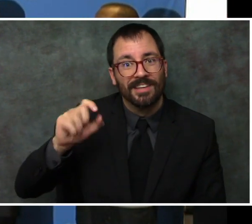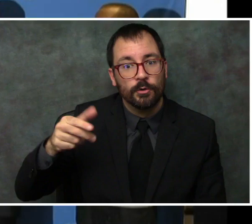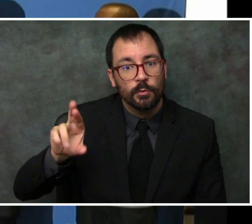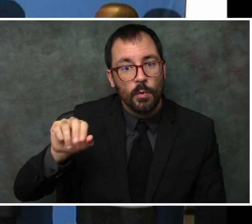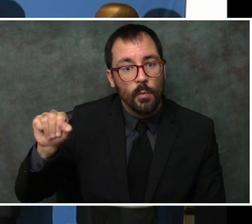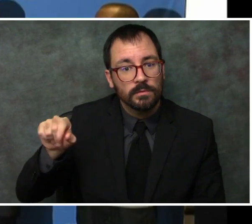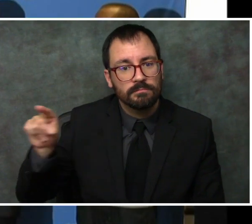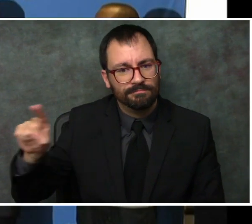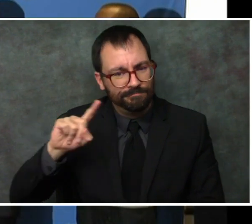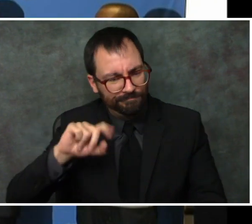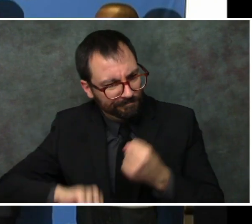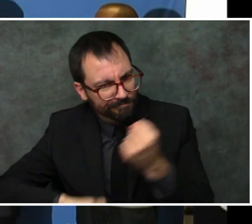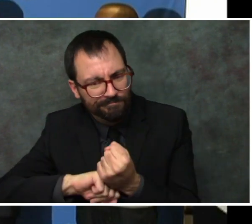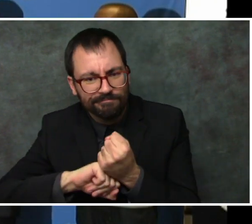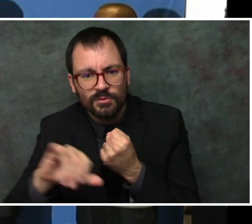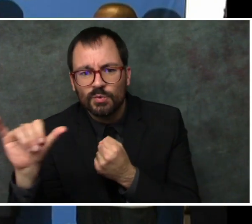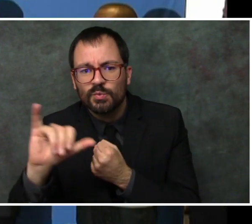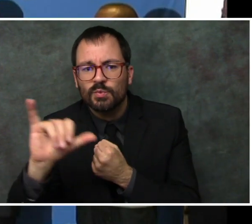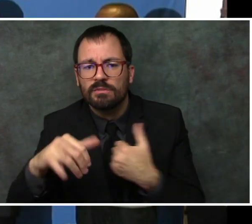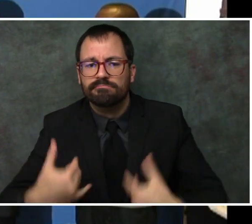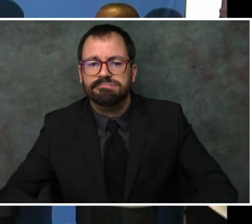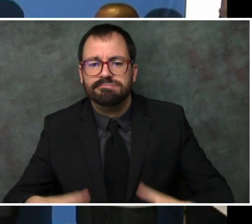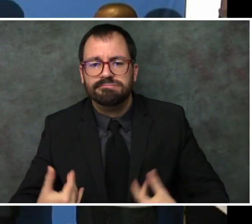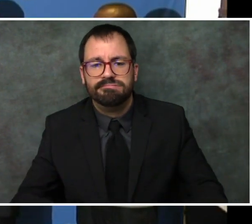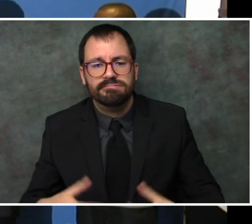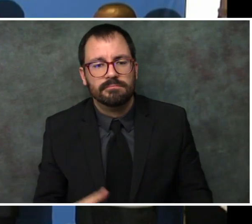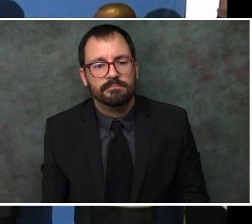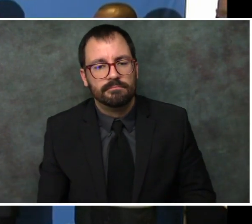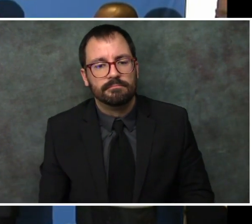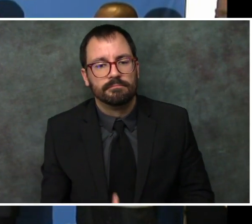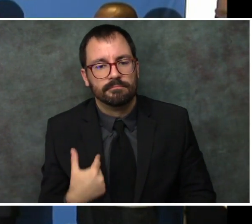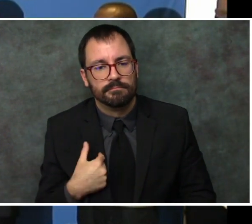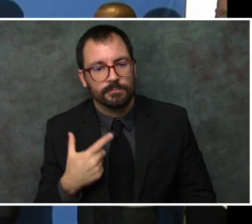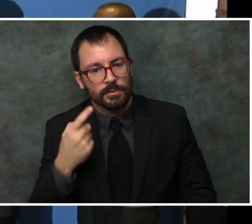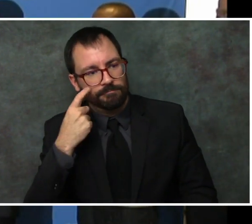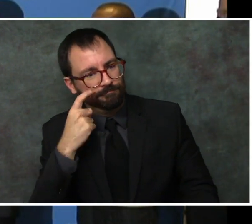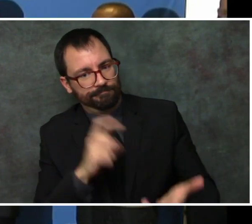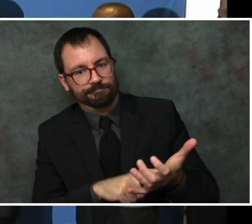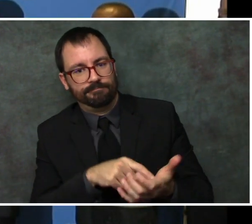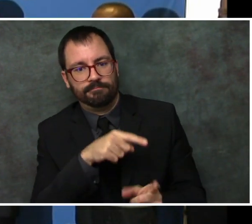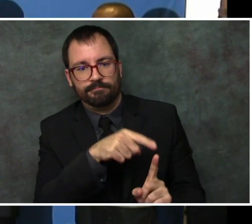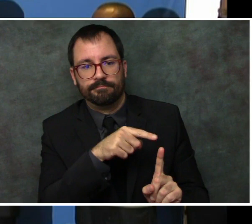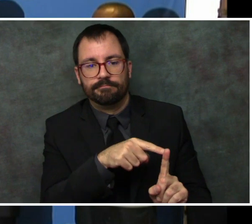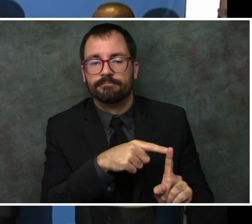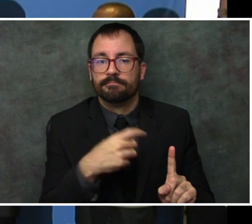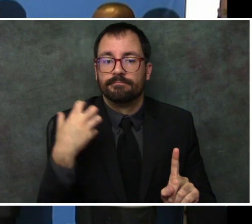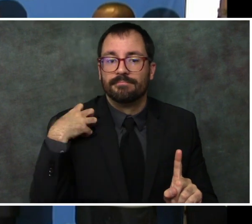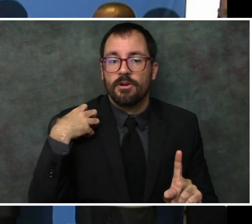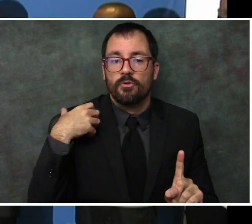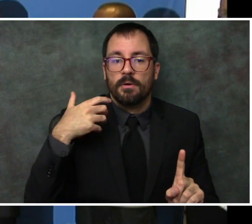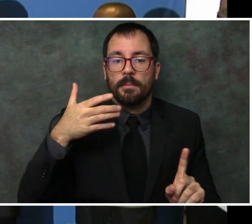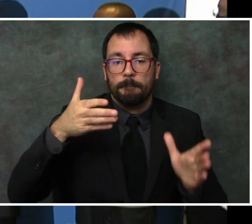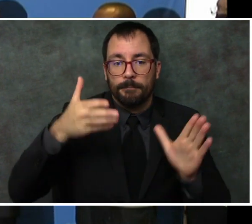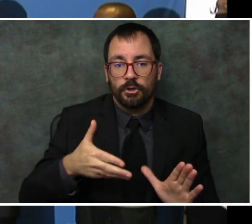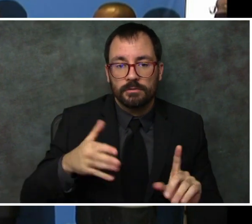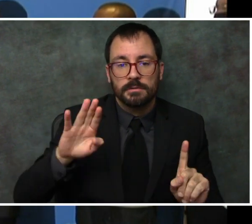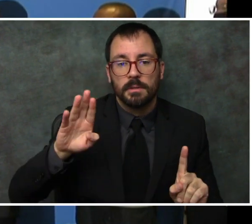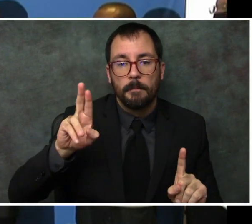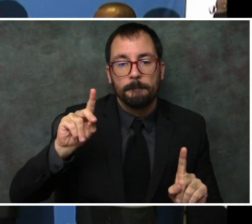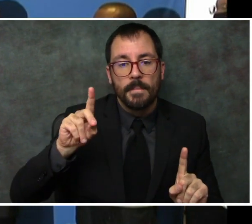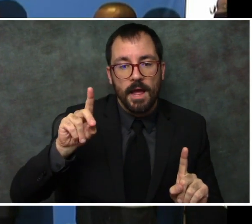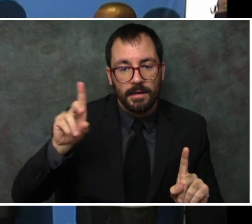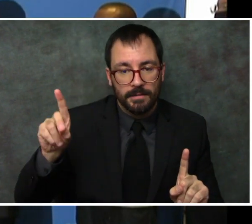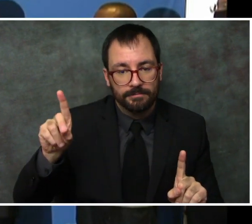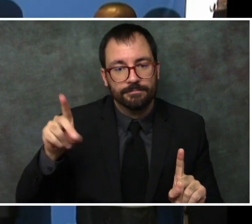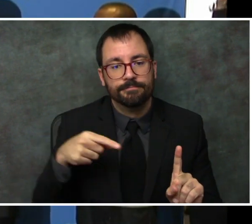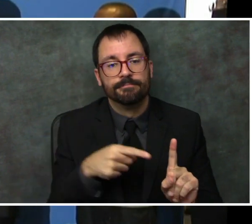Gross for his support of the task force as well. I want to, Chairman, I have the opportunity, I'm going after Chair